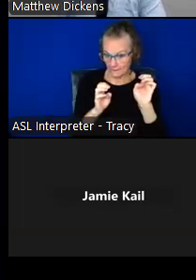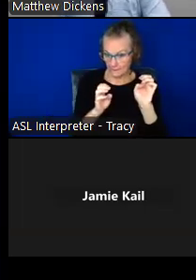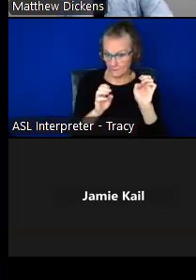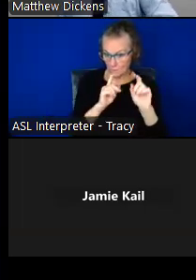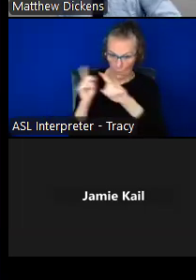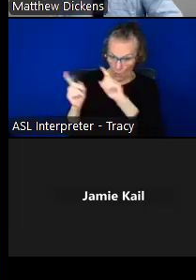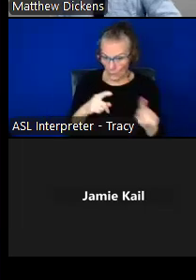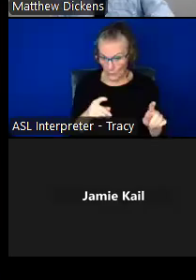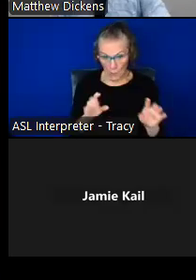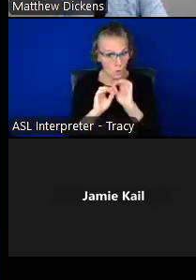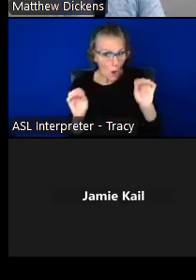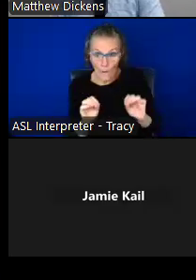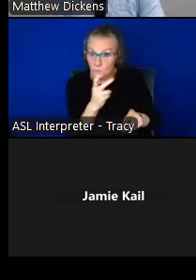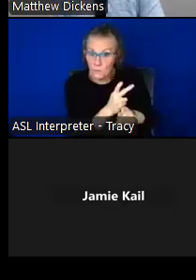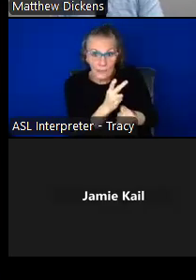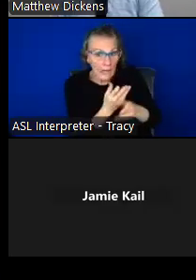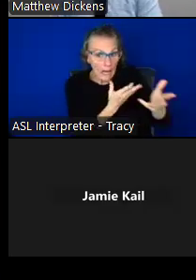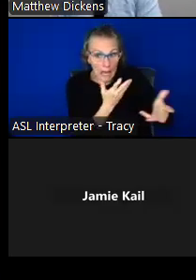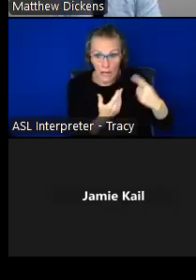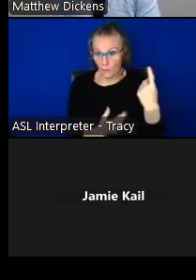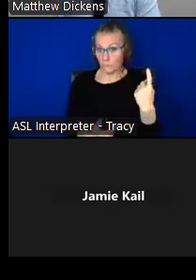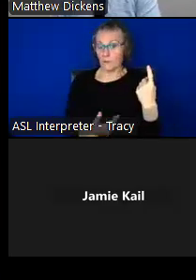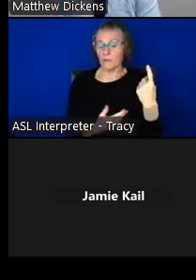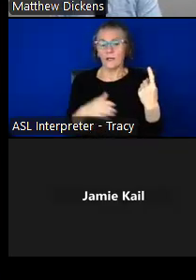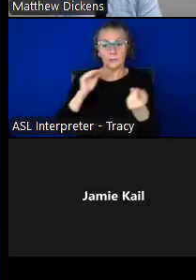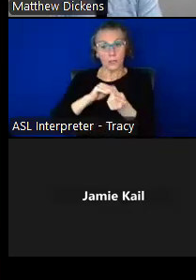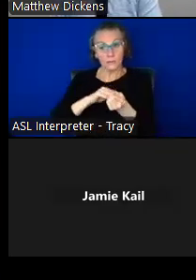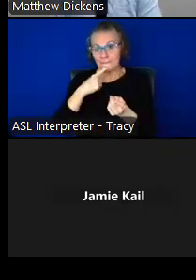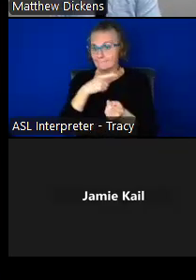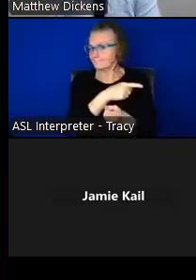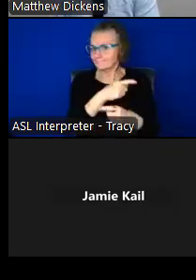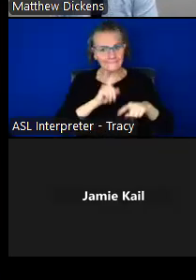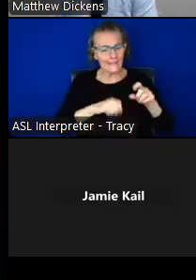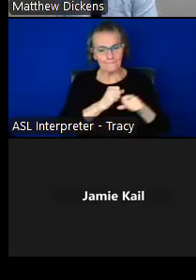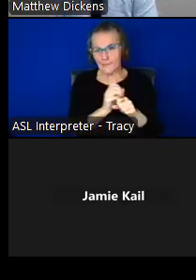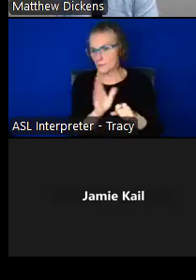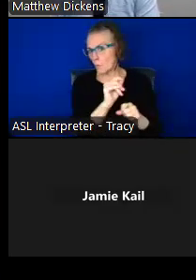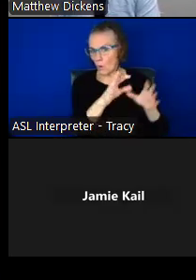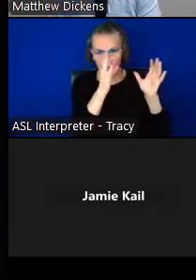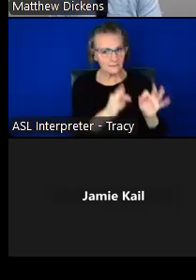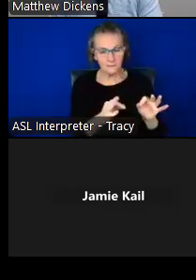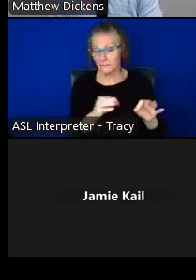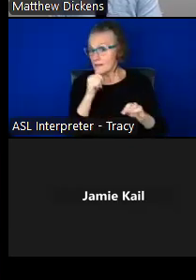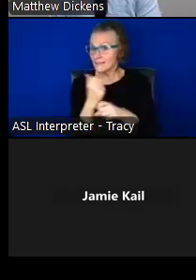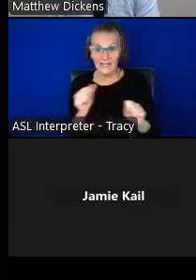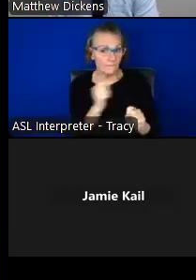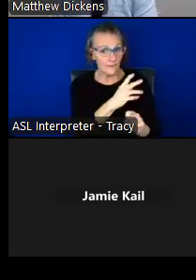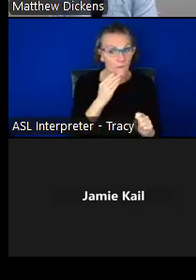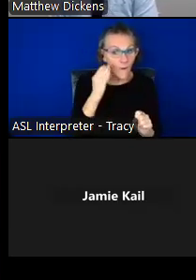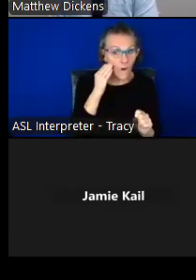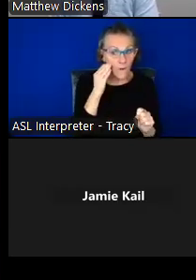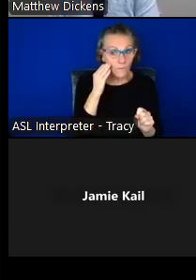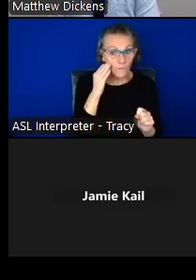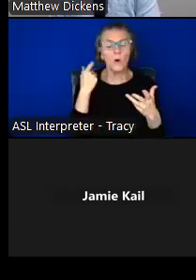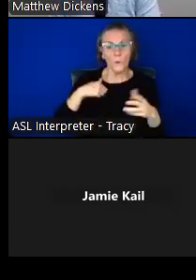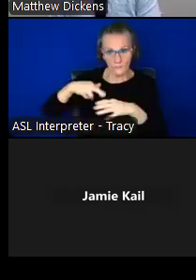else to care for that individual. And the physician says they lack capacity, they can't return to their home. And so we make